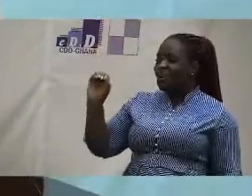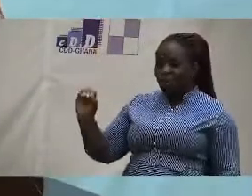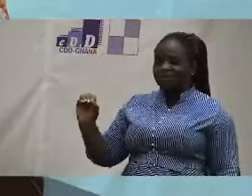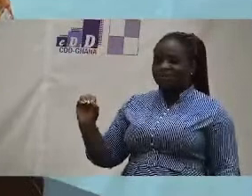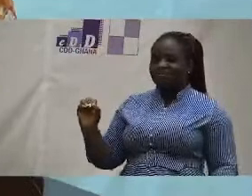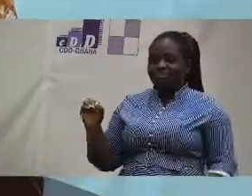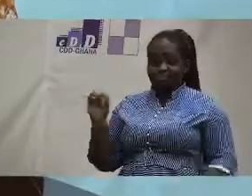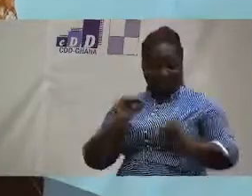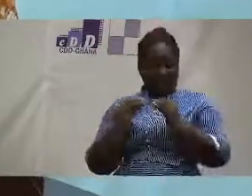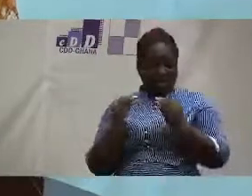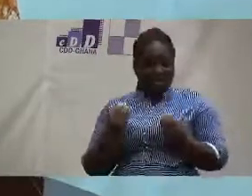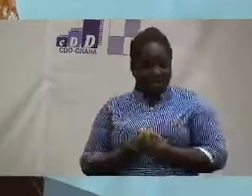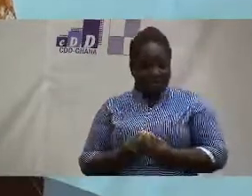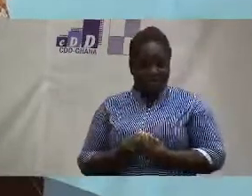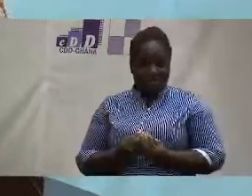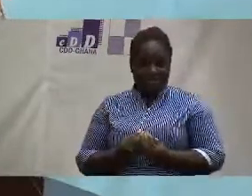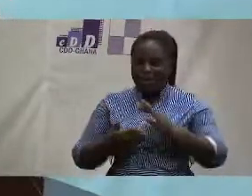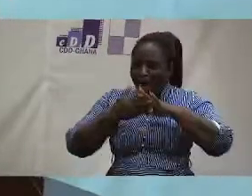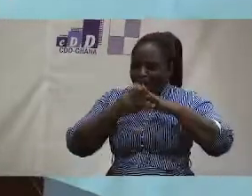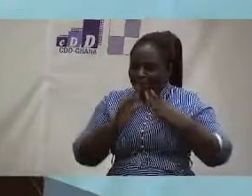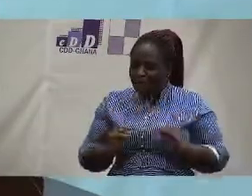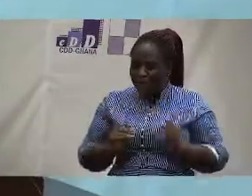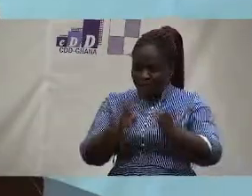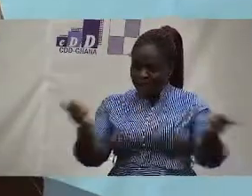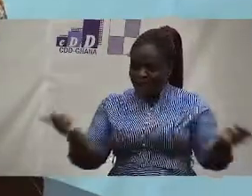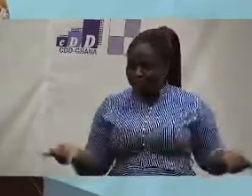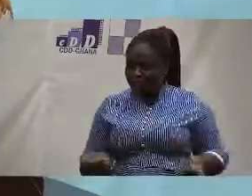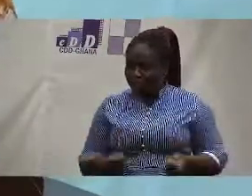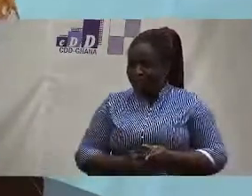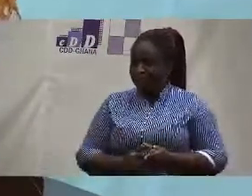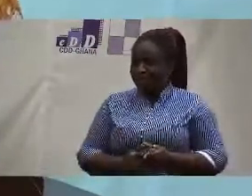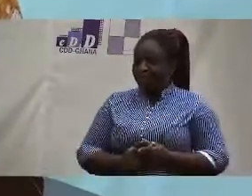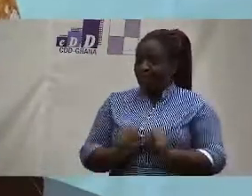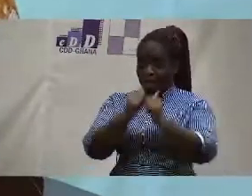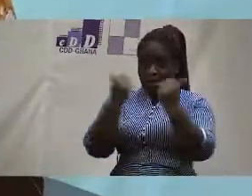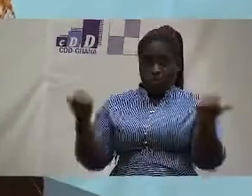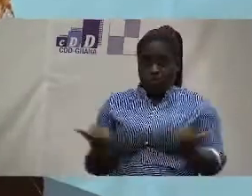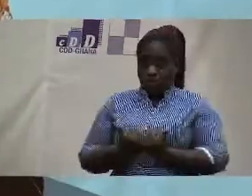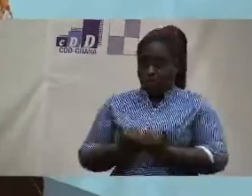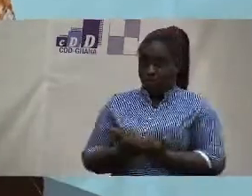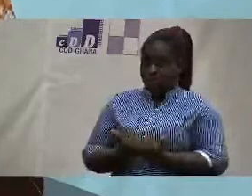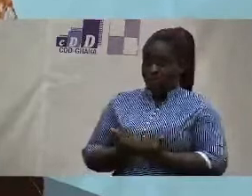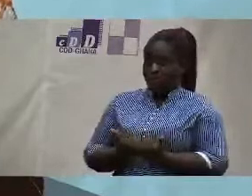a Tujam, which is a peace space, an association,